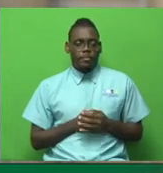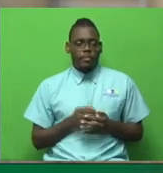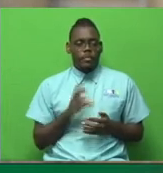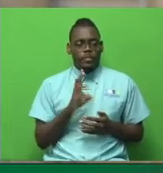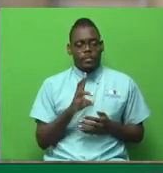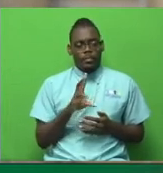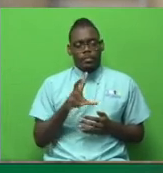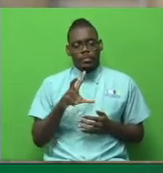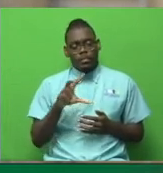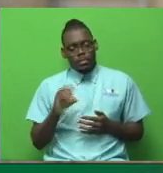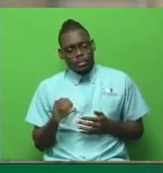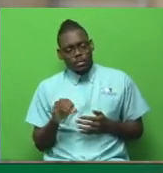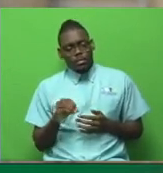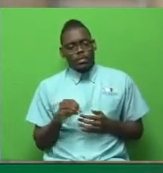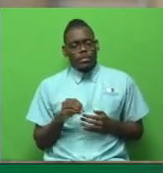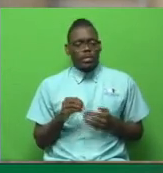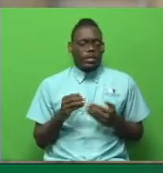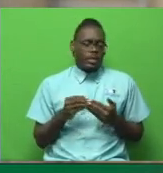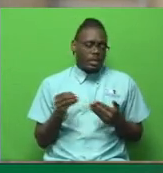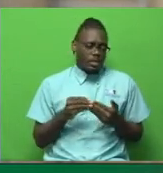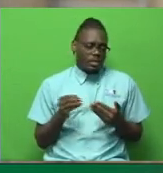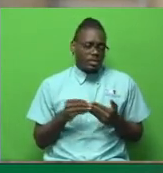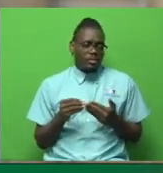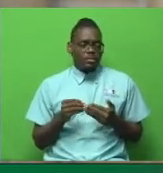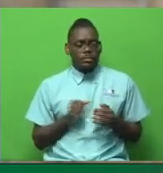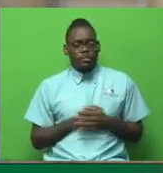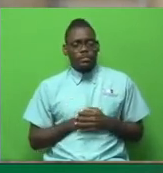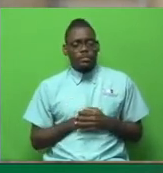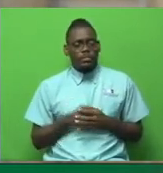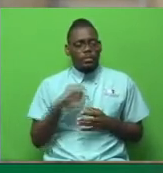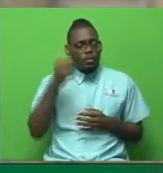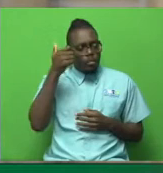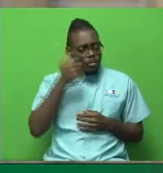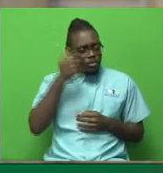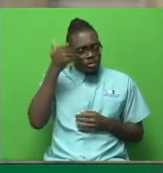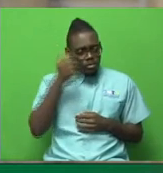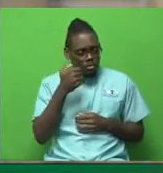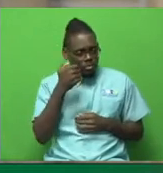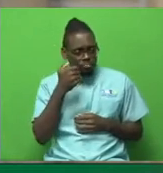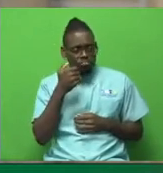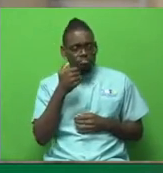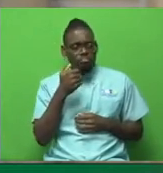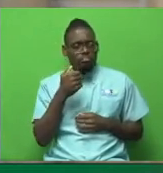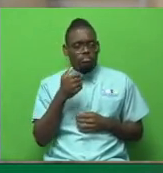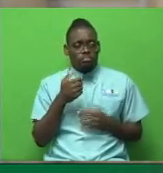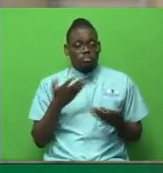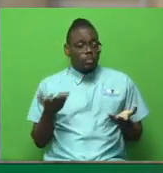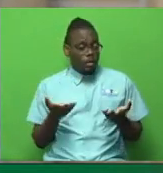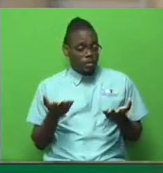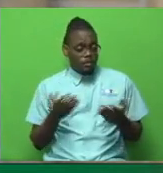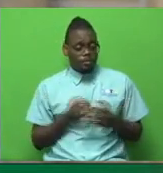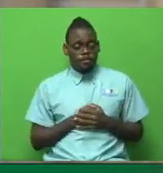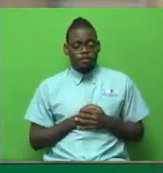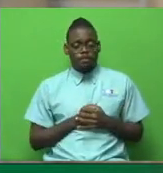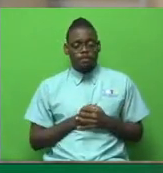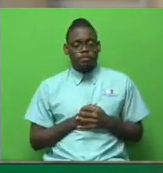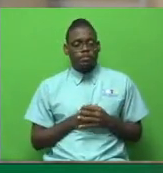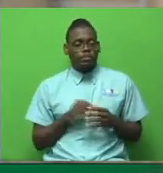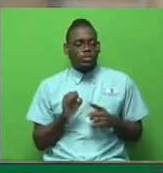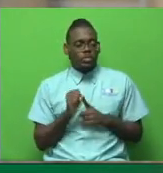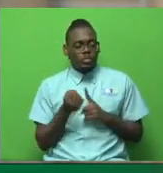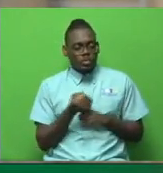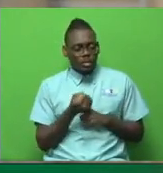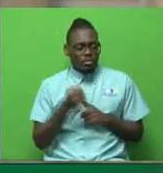social assistance grant 355 million dollars Mr Deputy speaker even with the partial